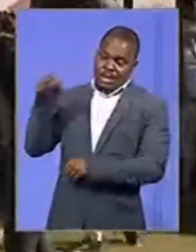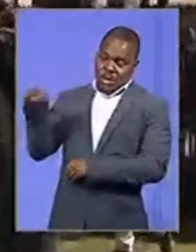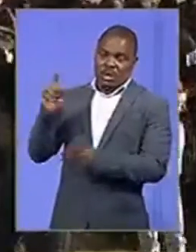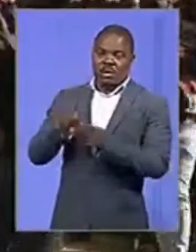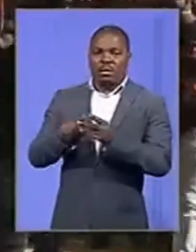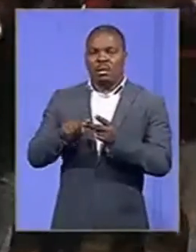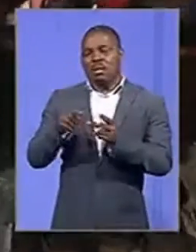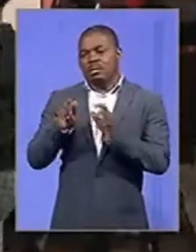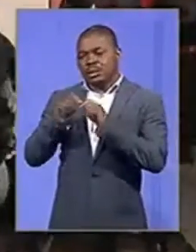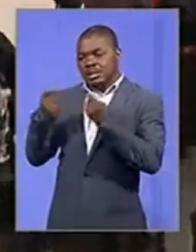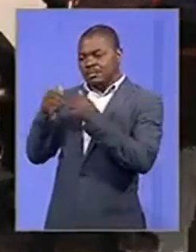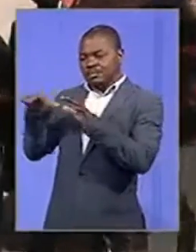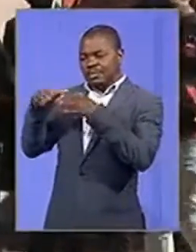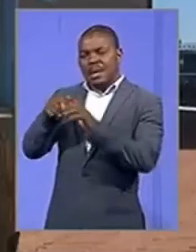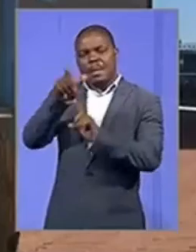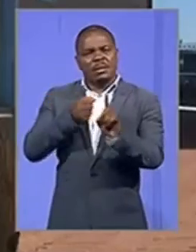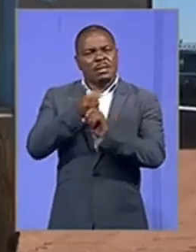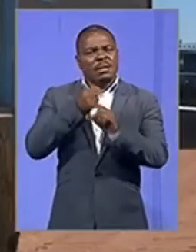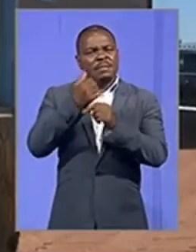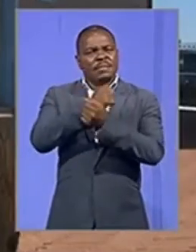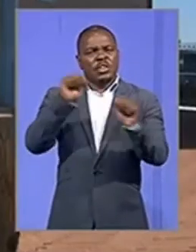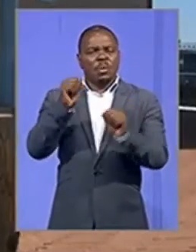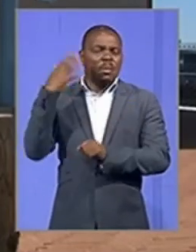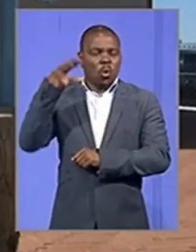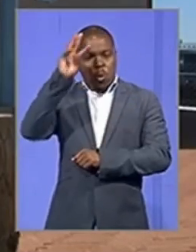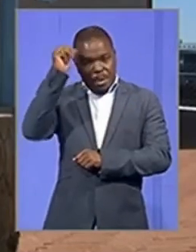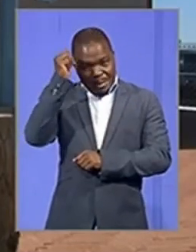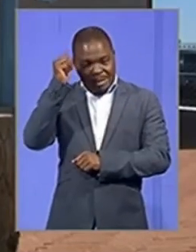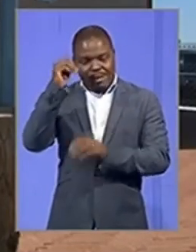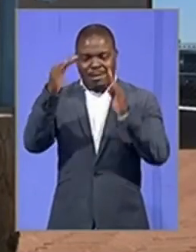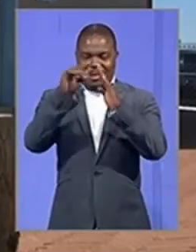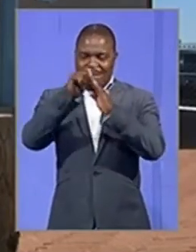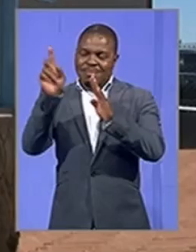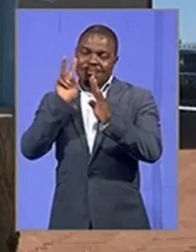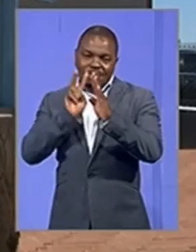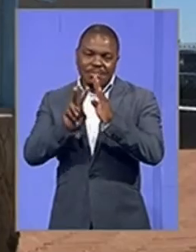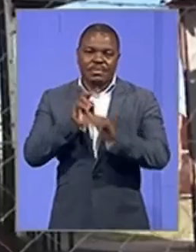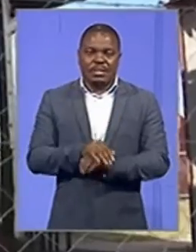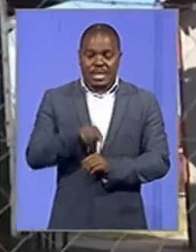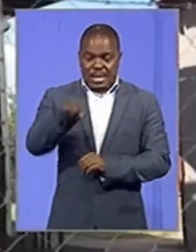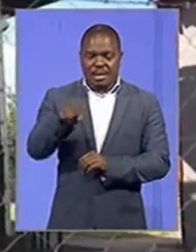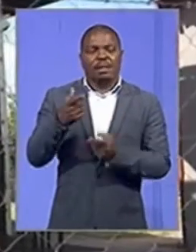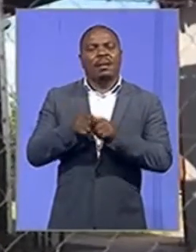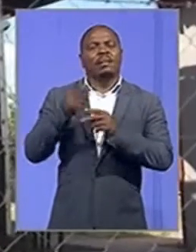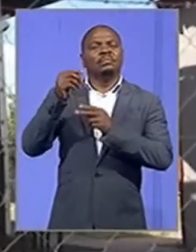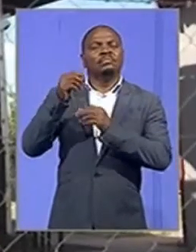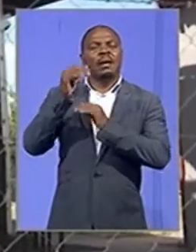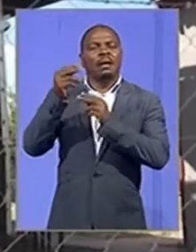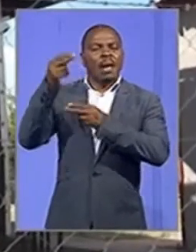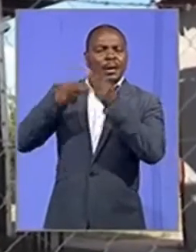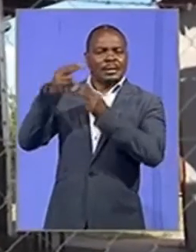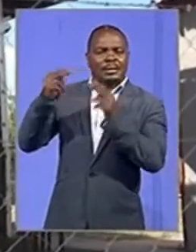ya mokaubere wa tokoloho Winnie Madikizela Mandela. Ntlo ena eo e seng e le setsha sa botjhaba e tla